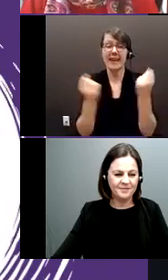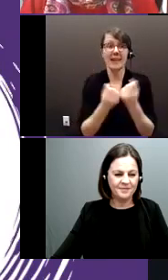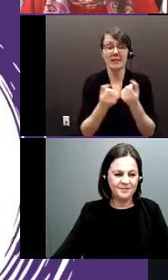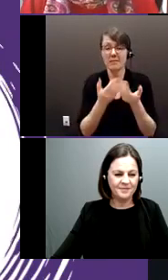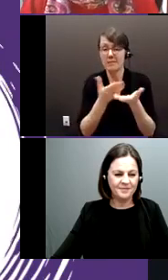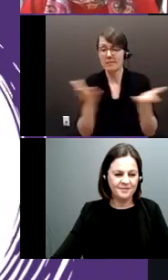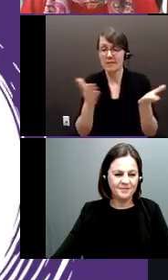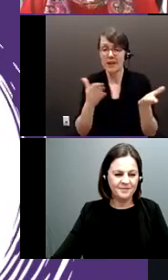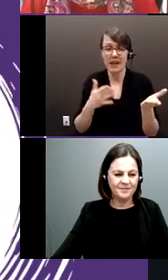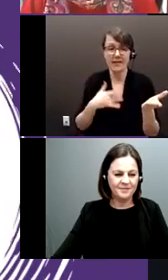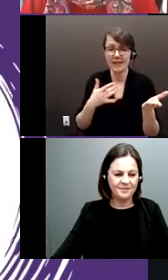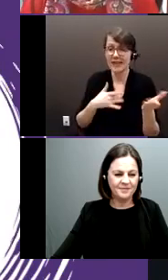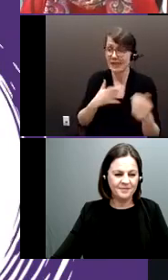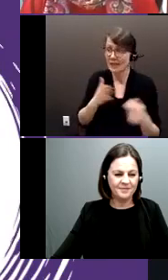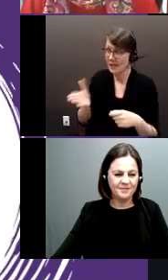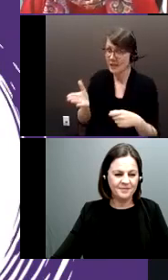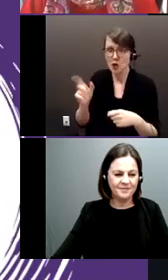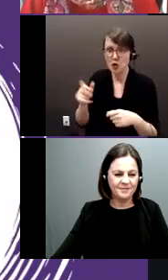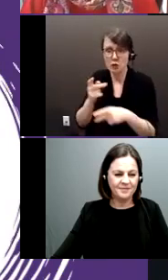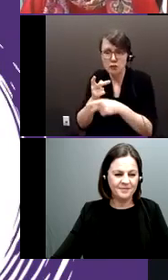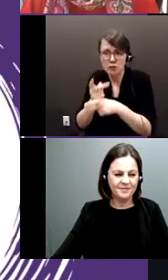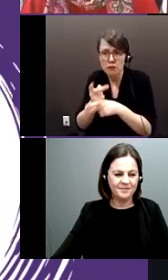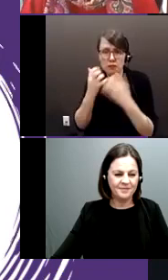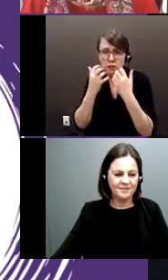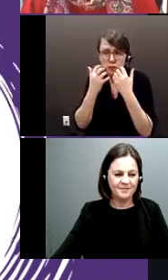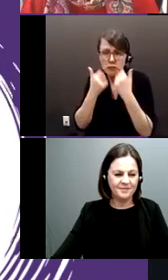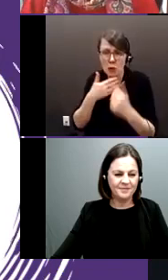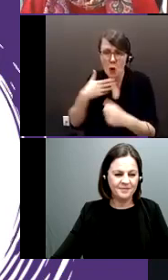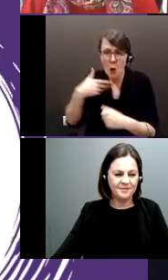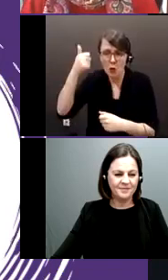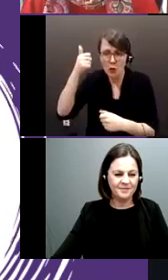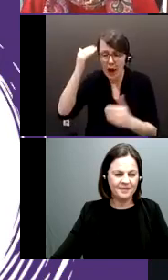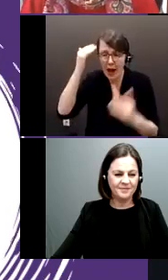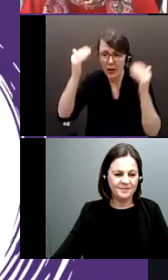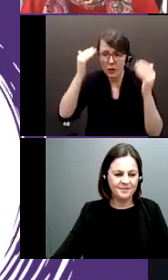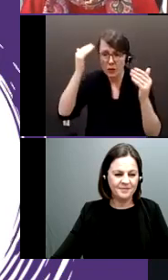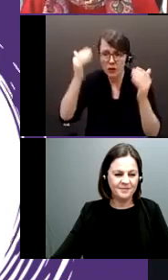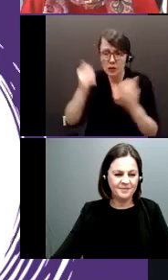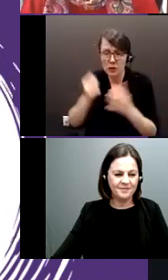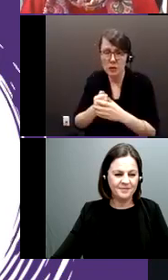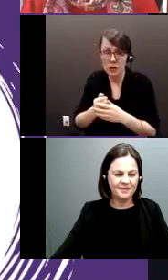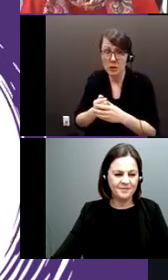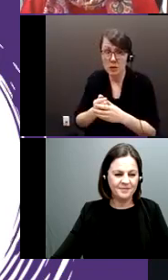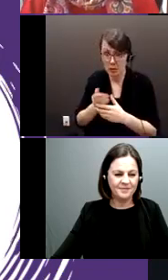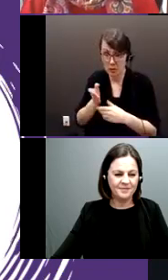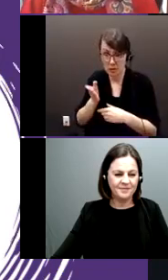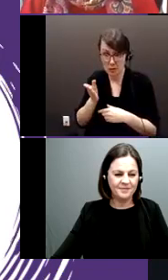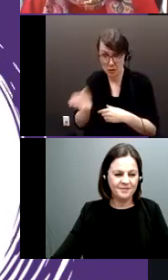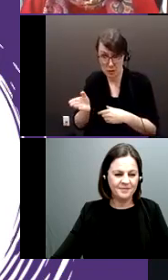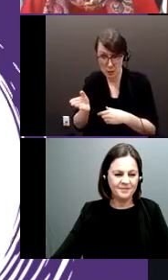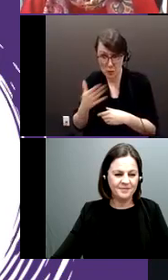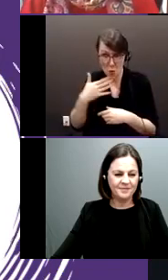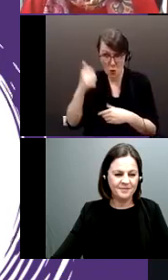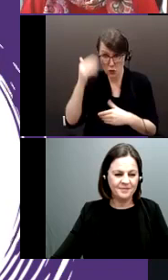care of our older adults are in fact sometimes the places where